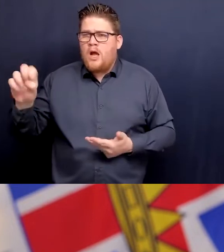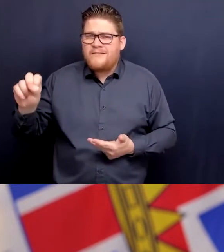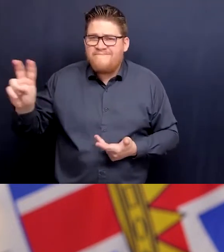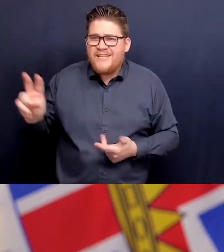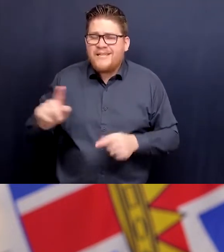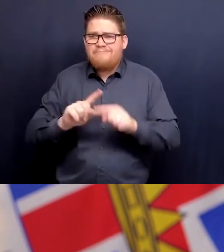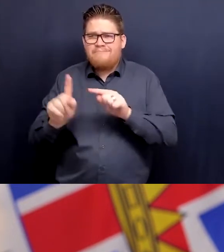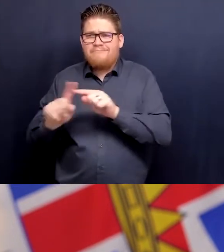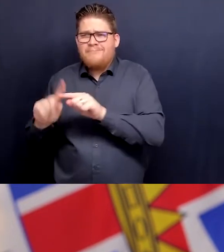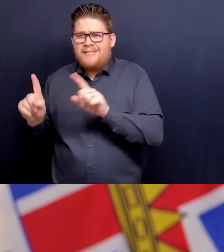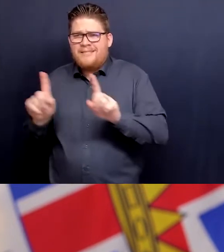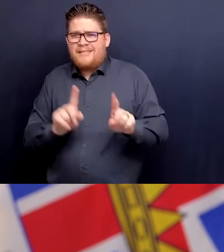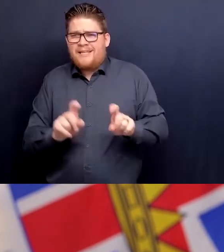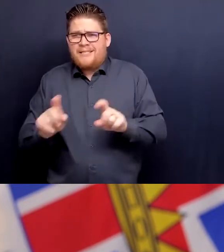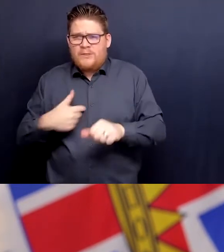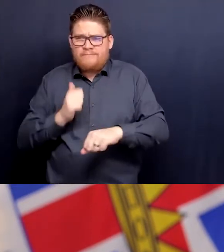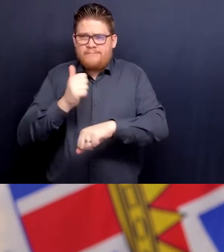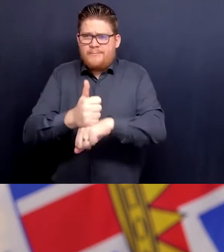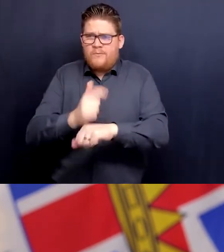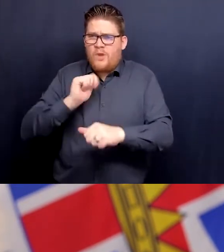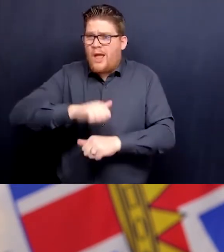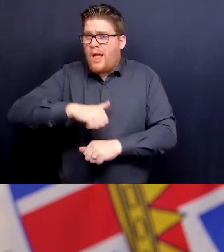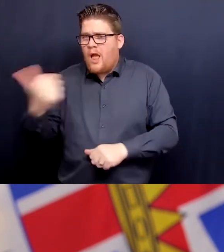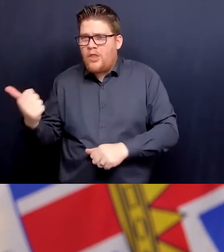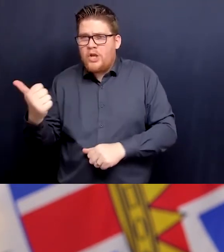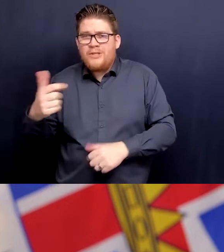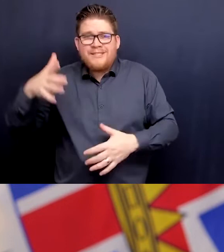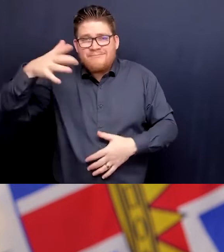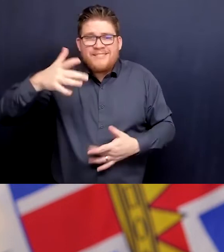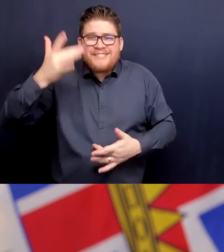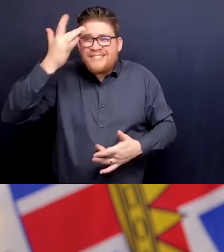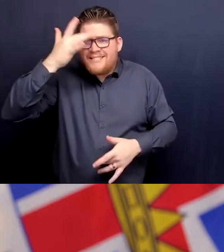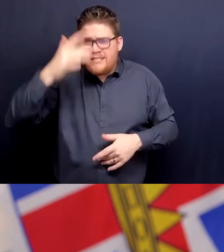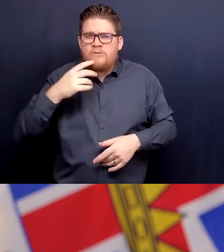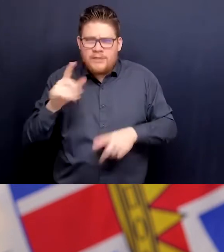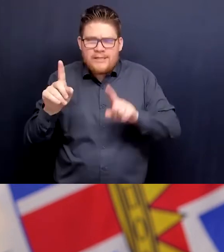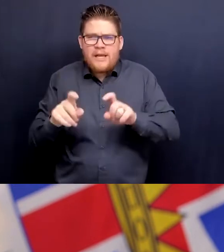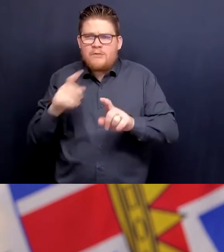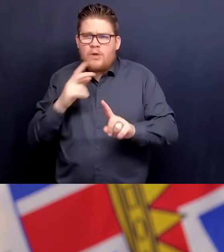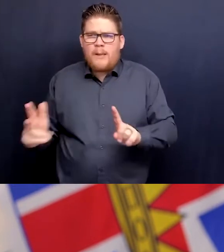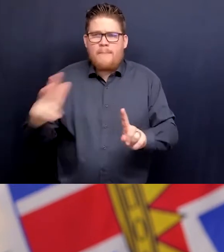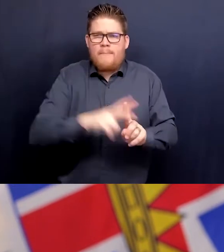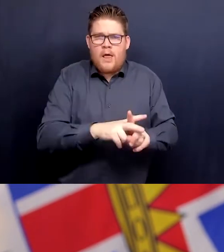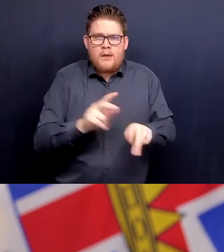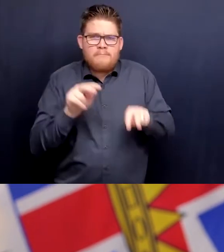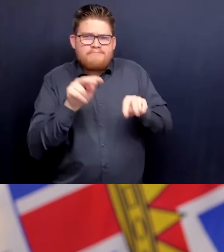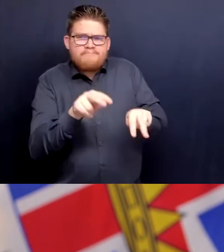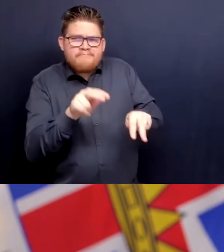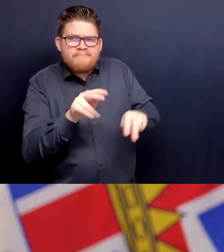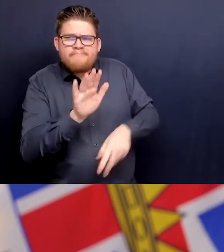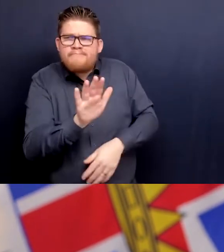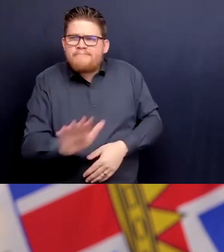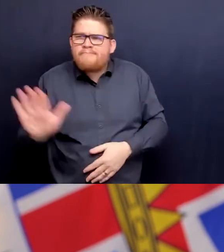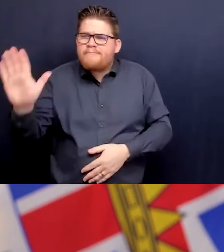respiratory illnesses that will continue to allow us to monitor in a systematic way what we're seeing for